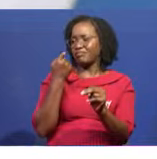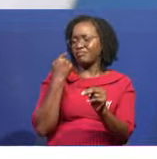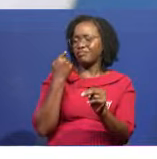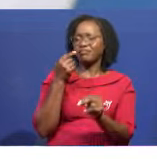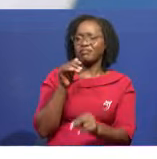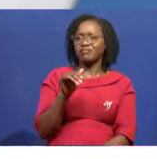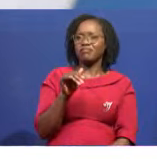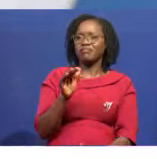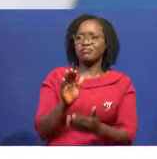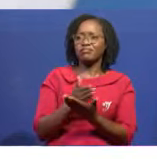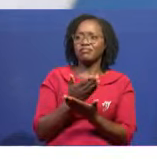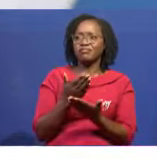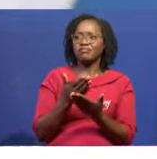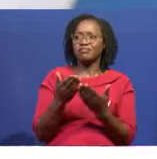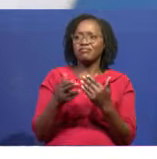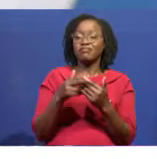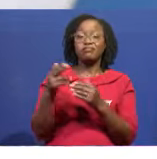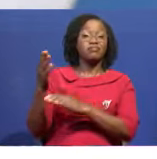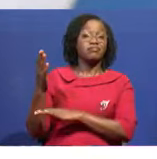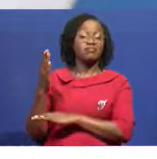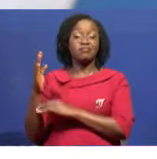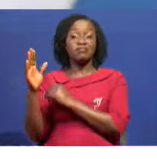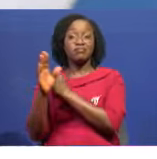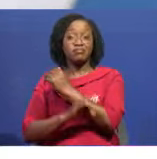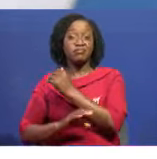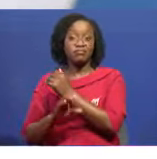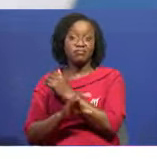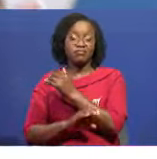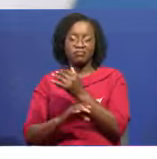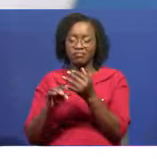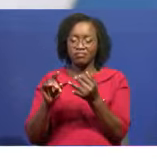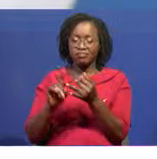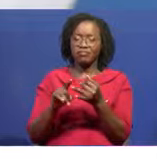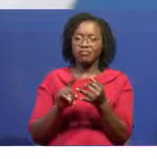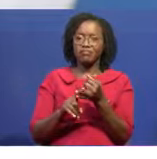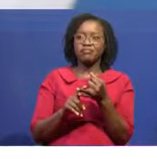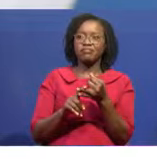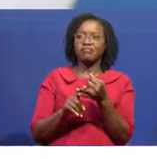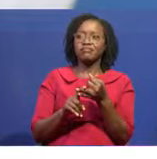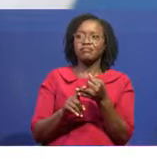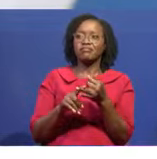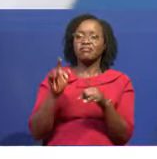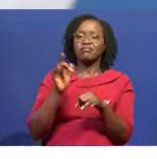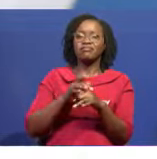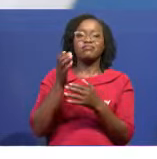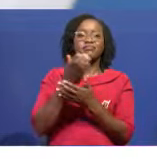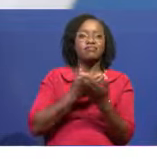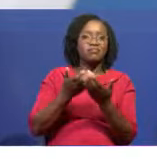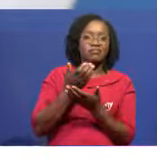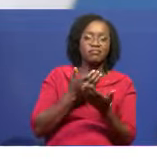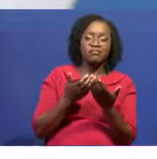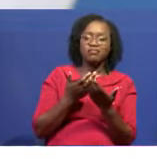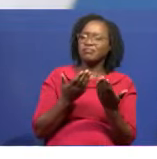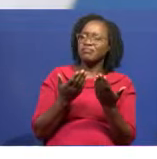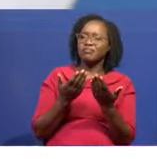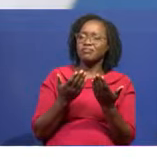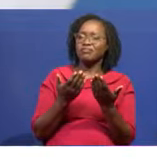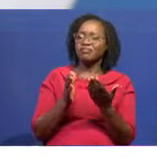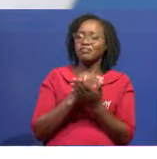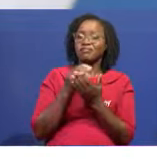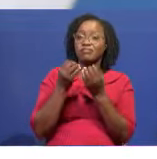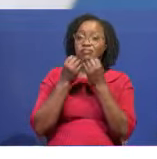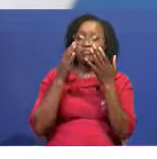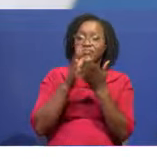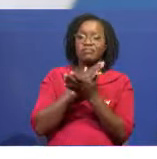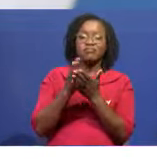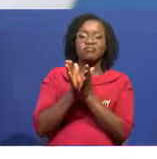yesterday, some of them would touch on the security of the country as a whole. Some of it would also affect our economy. So you do not release certain